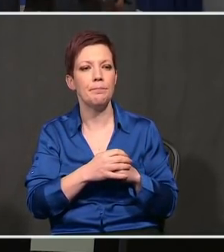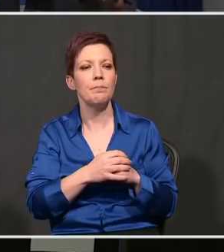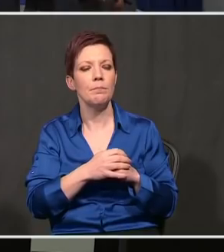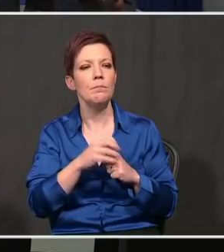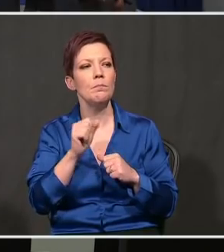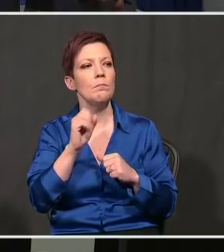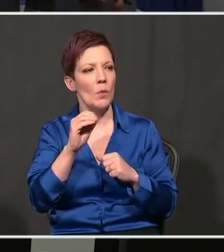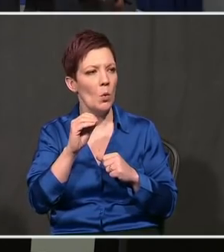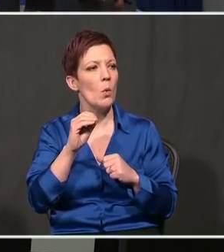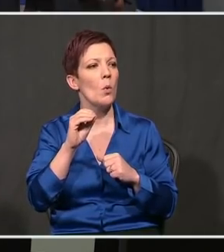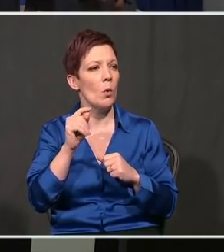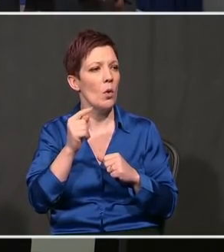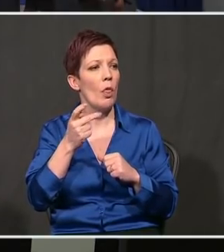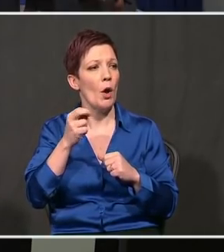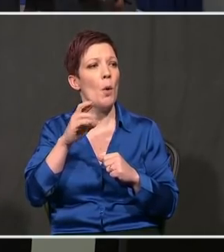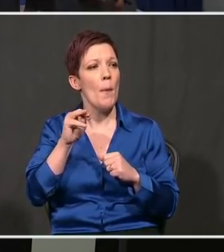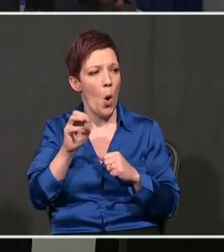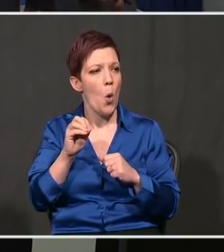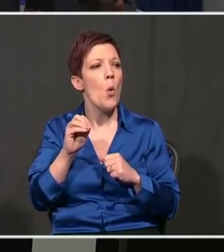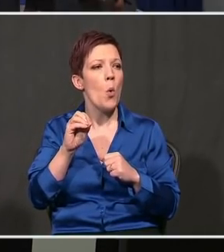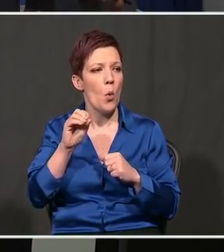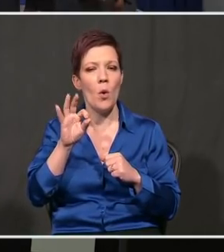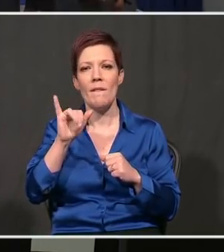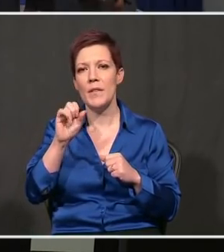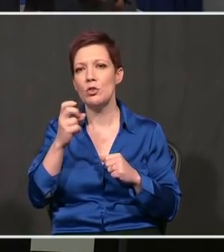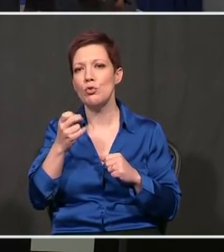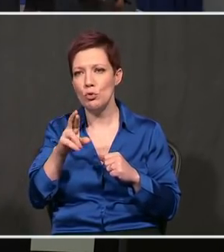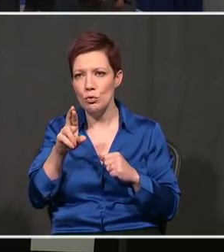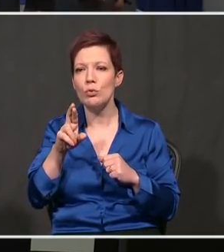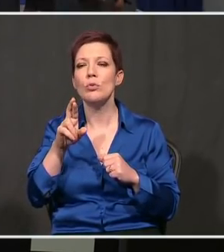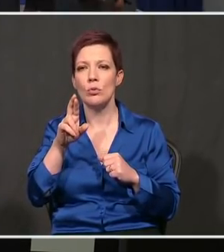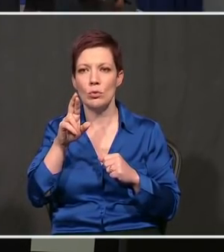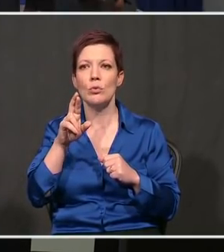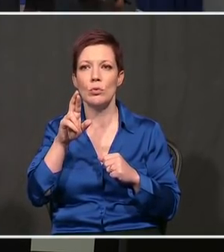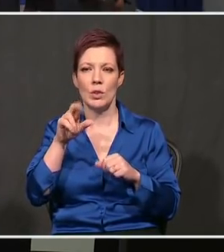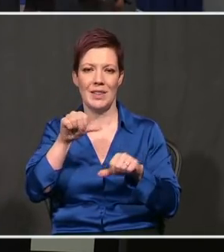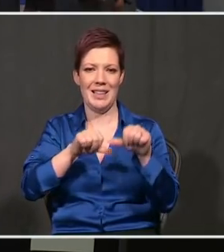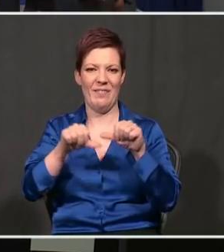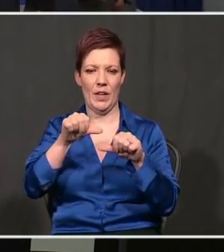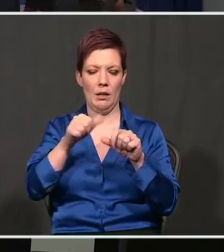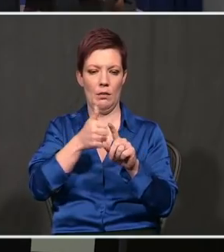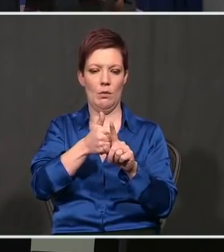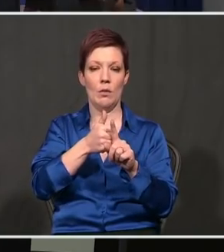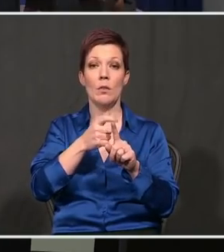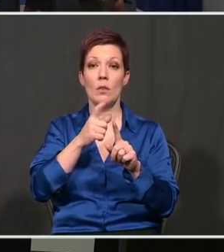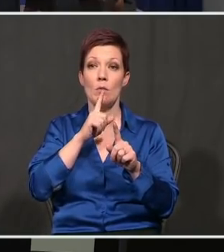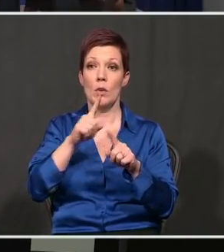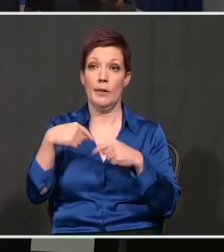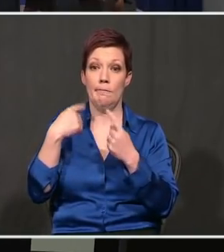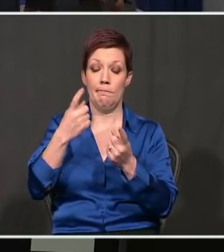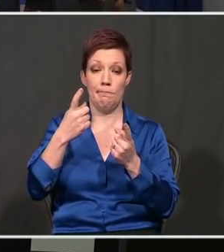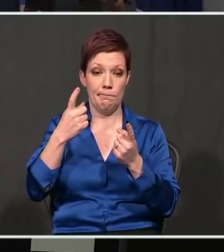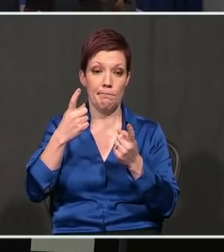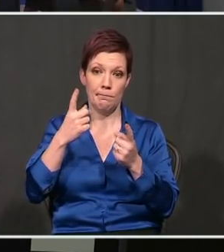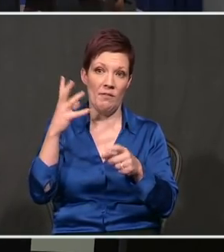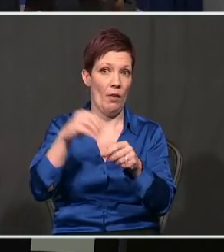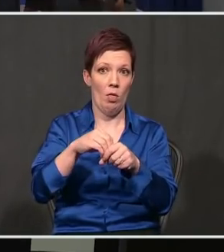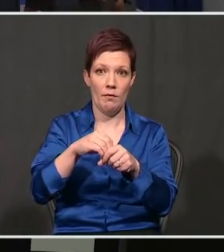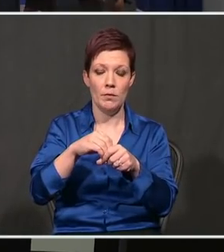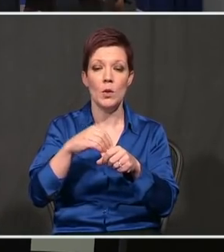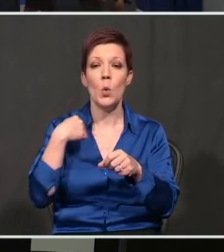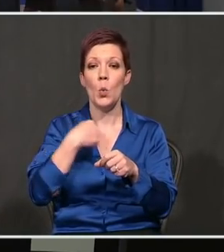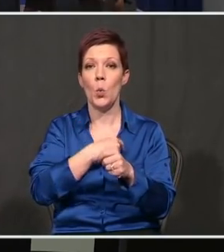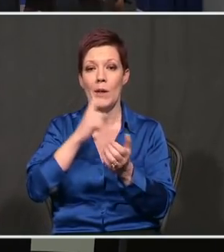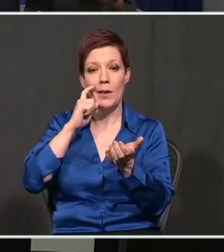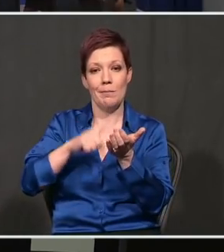Scientific has been very involved in the pandemic response, as you said. In fact, our microscopes were used to actually identify the spike protein, and that